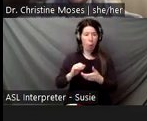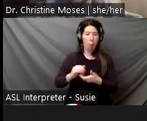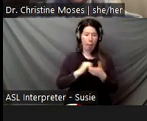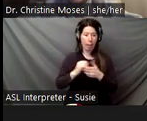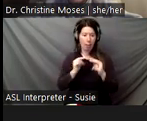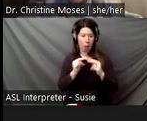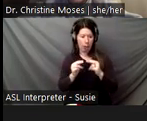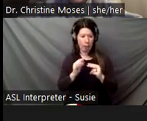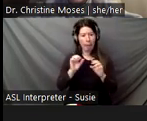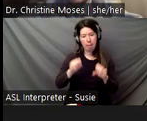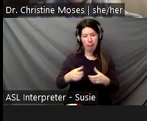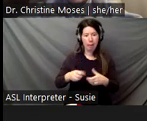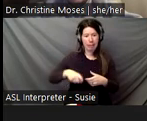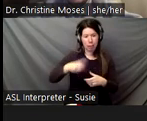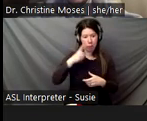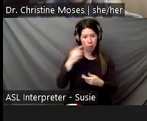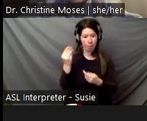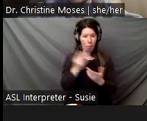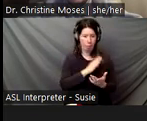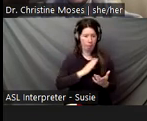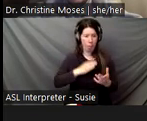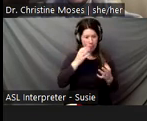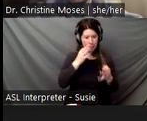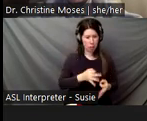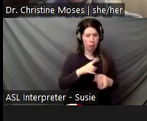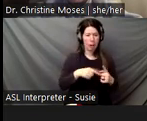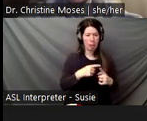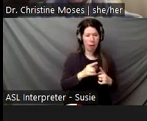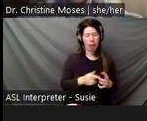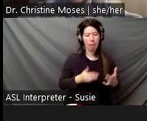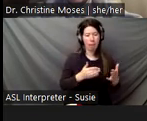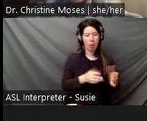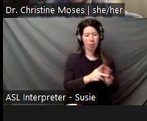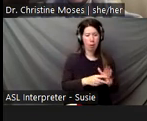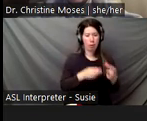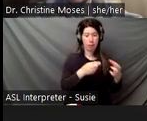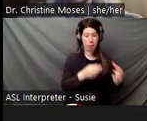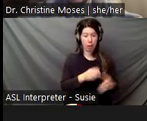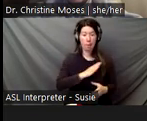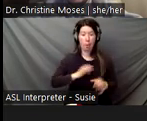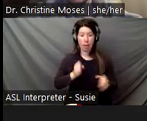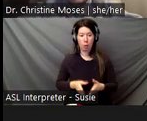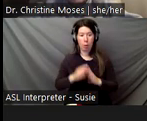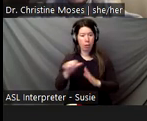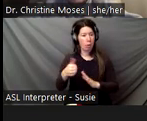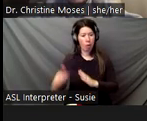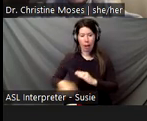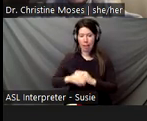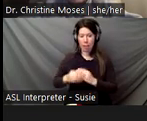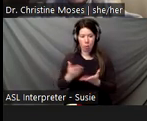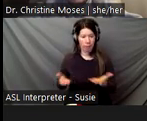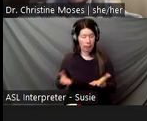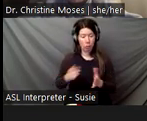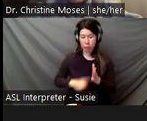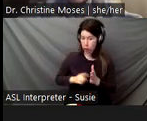decision on the proposed policy recommendation. The board may request whatever additional materials and research they believe is necessary